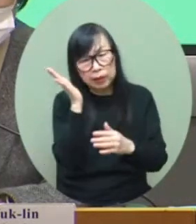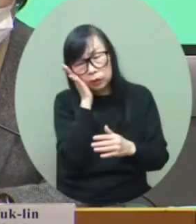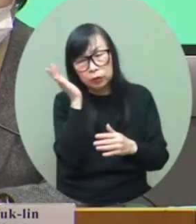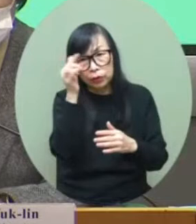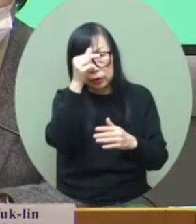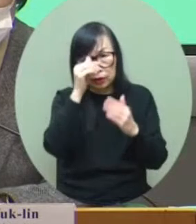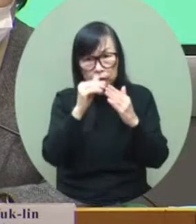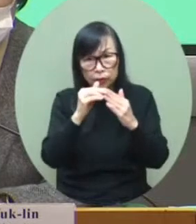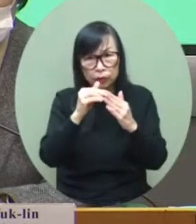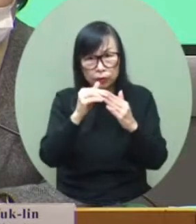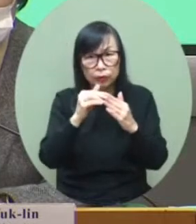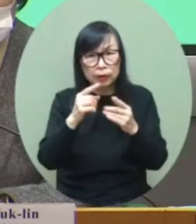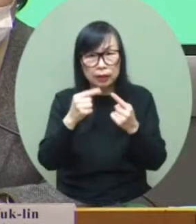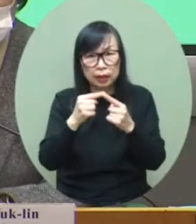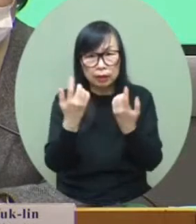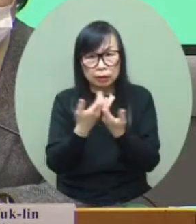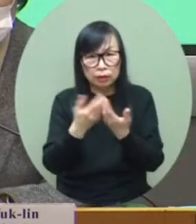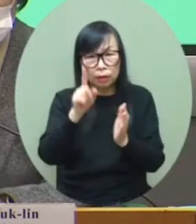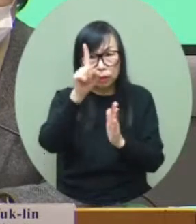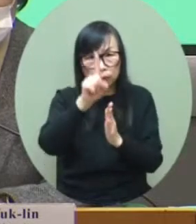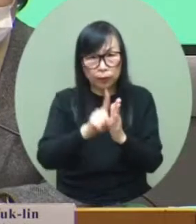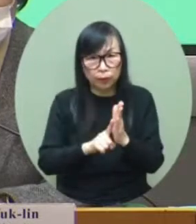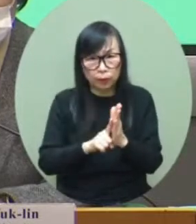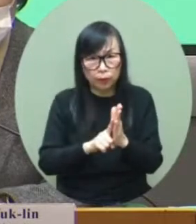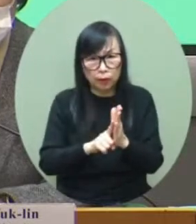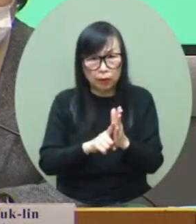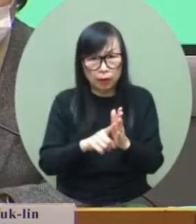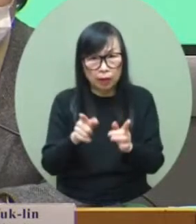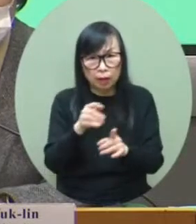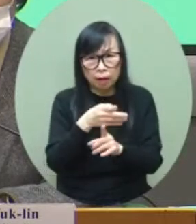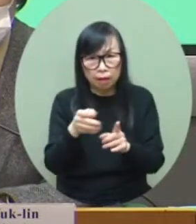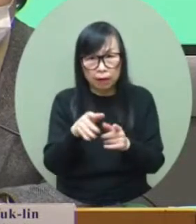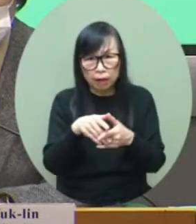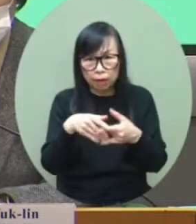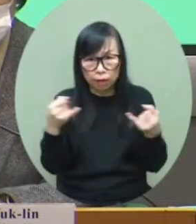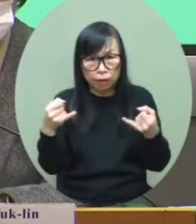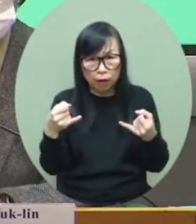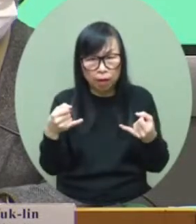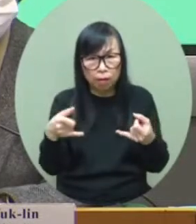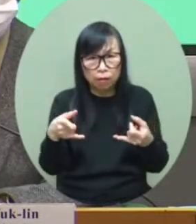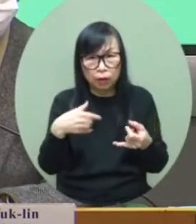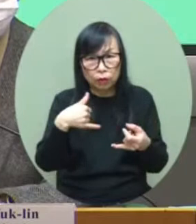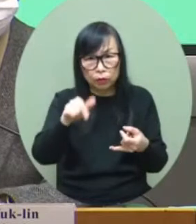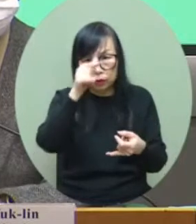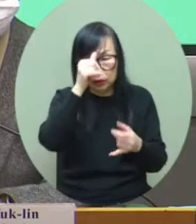service, the number of hospitalization because of COVID-19 has been on the drop.